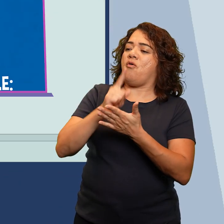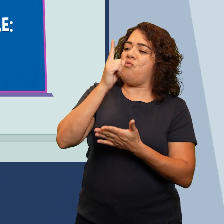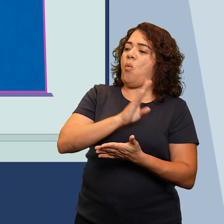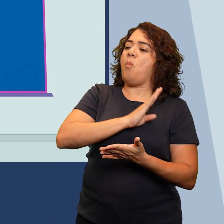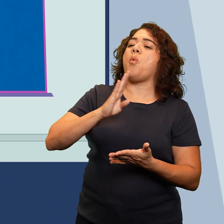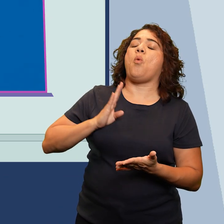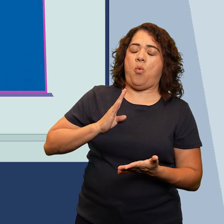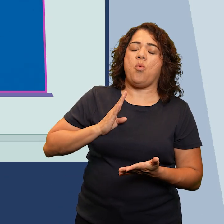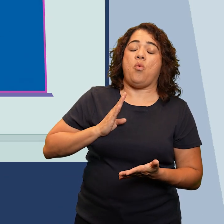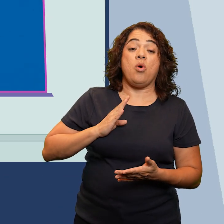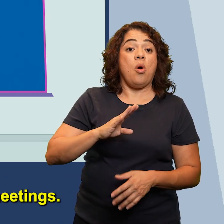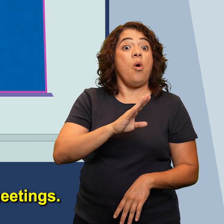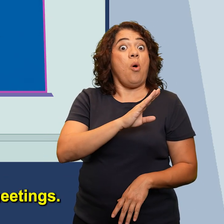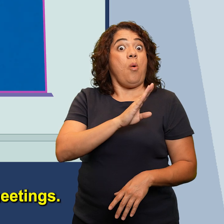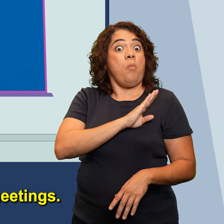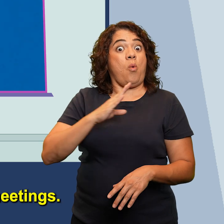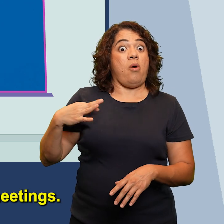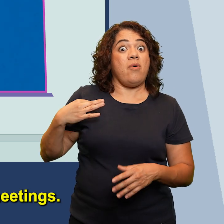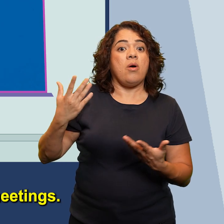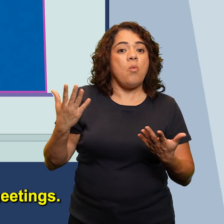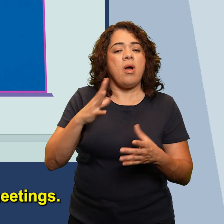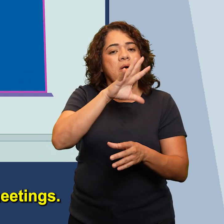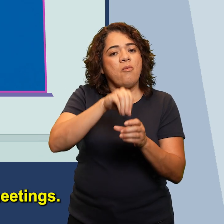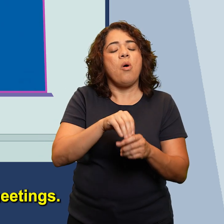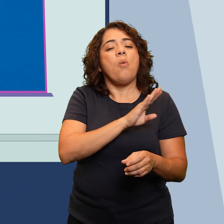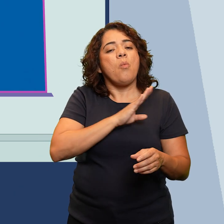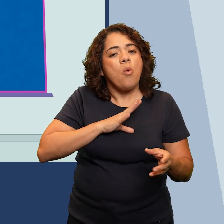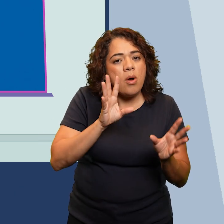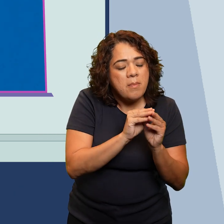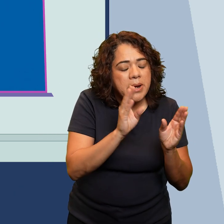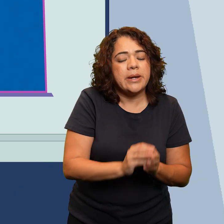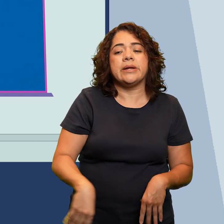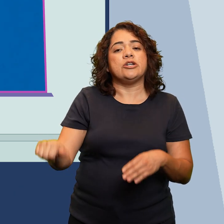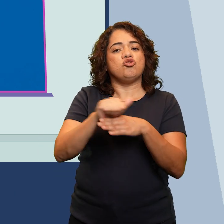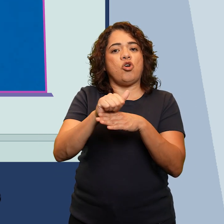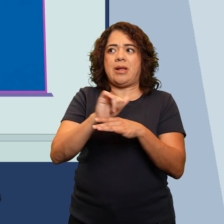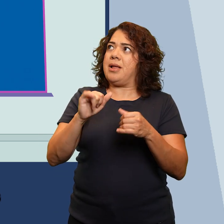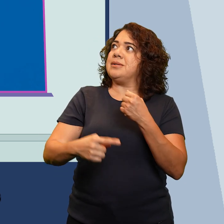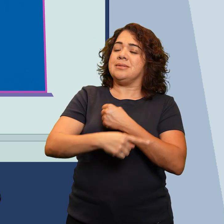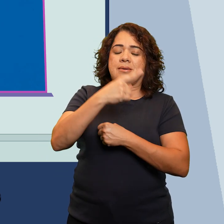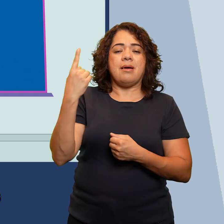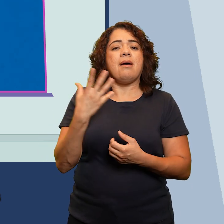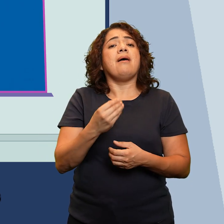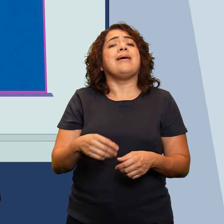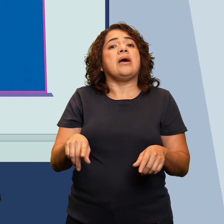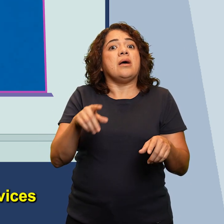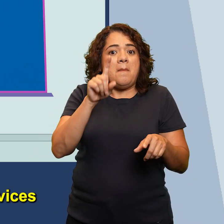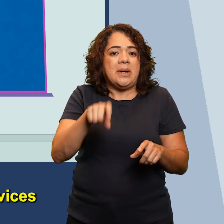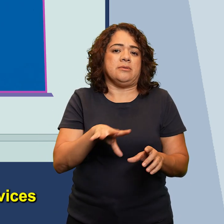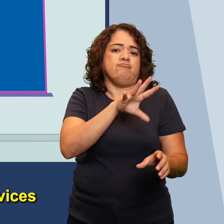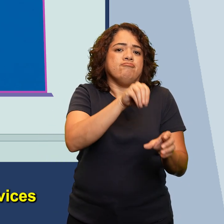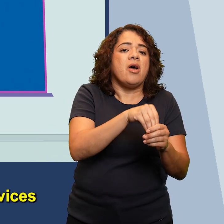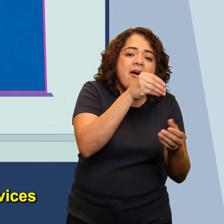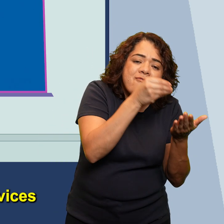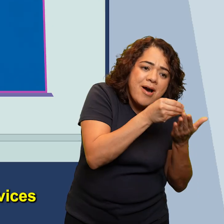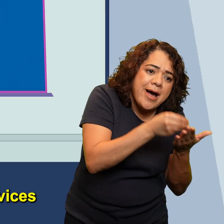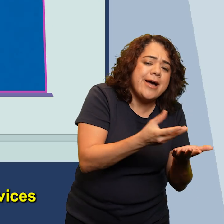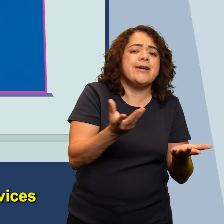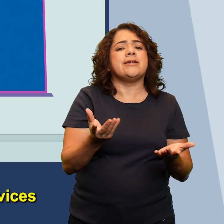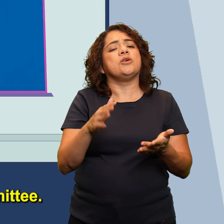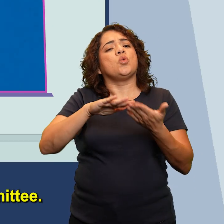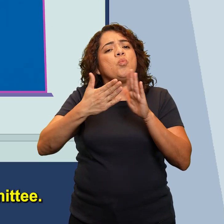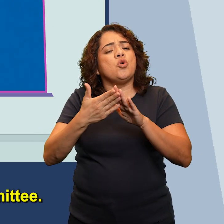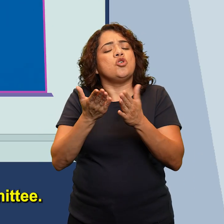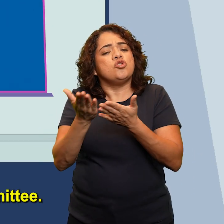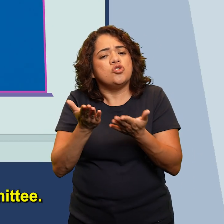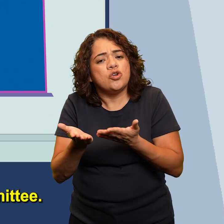attend. In your volunteer role, you will have regular full board meetings, trainings like this one, and each of you should be on committees like Finance or Community